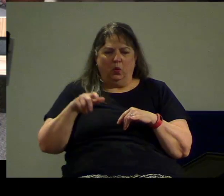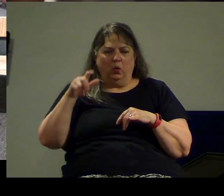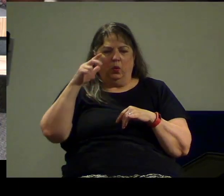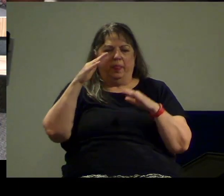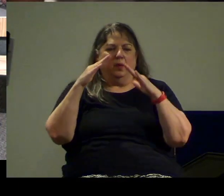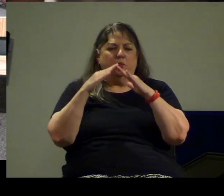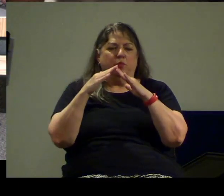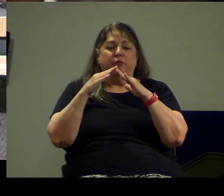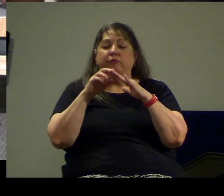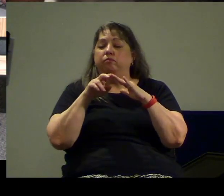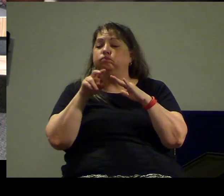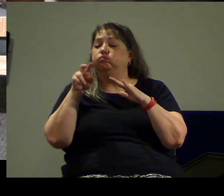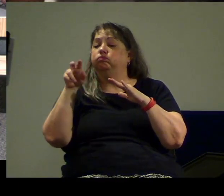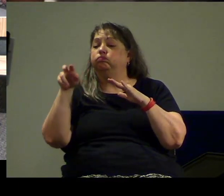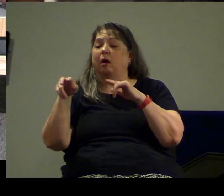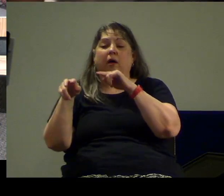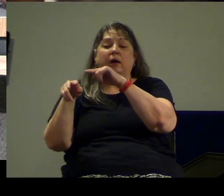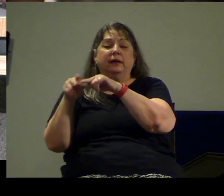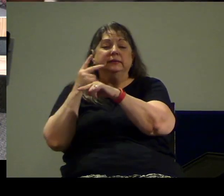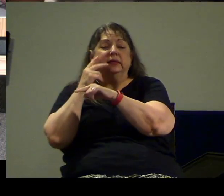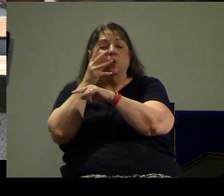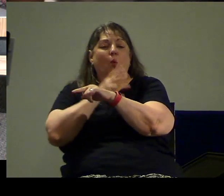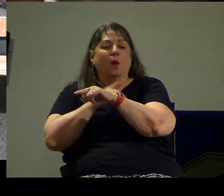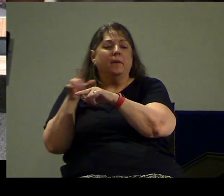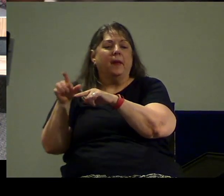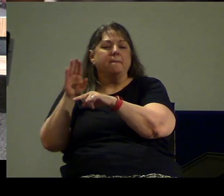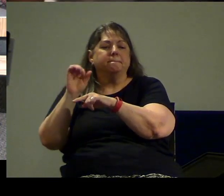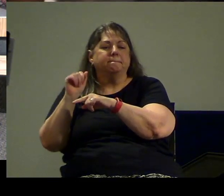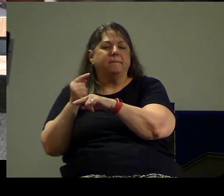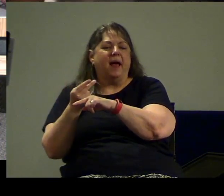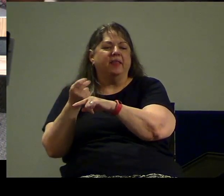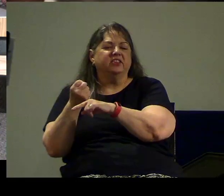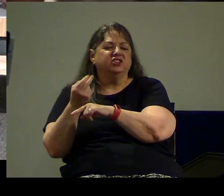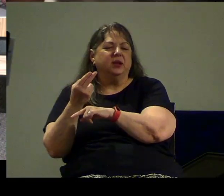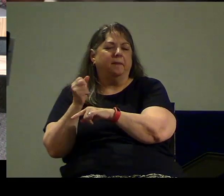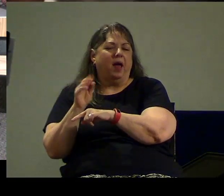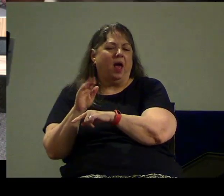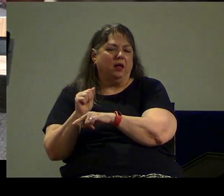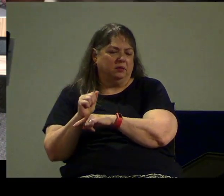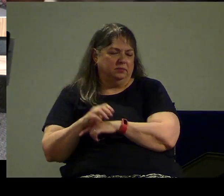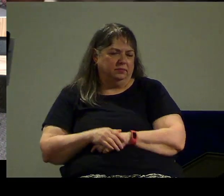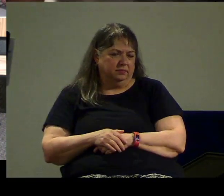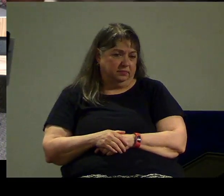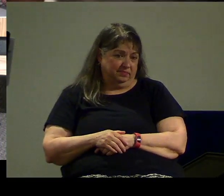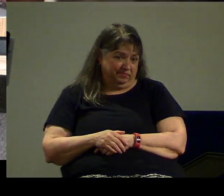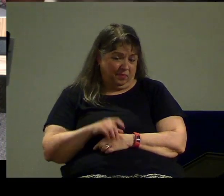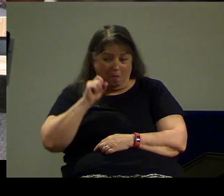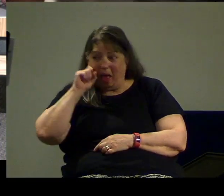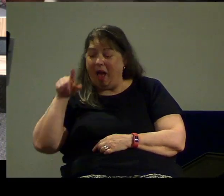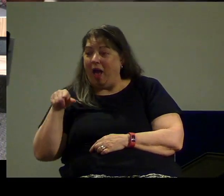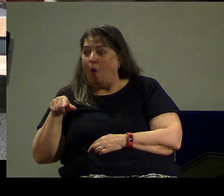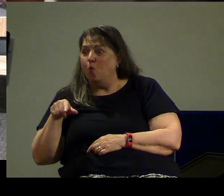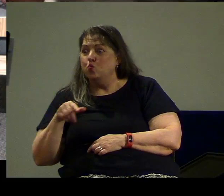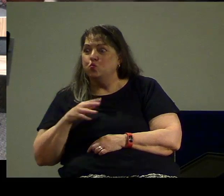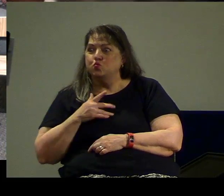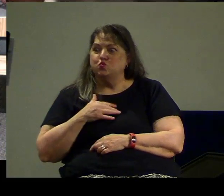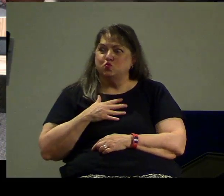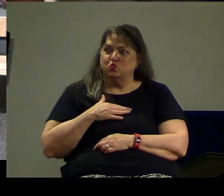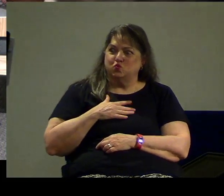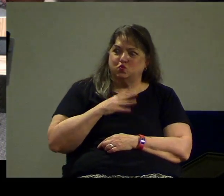story. David understood what the scripture said. He had a heart after God, but the